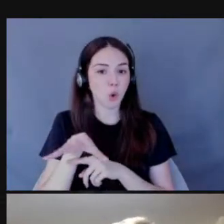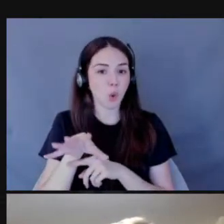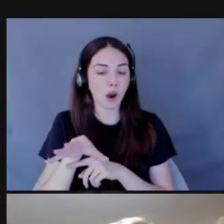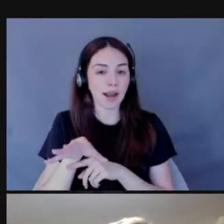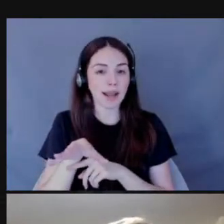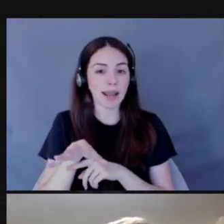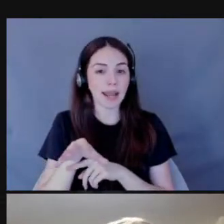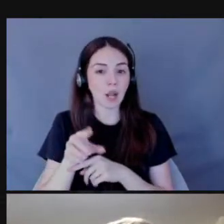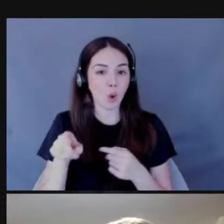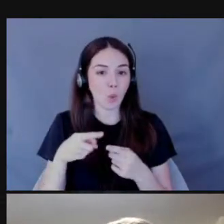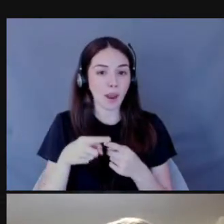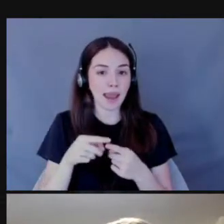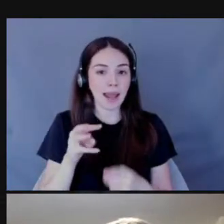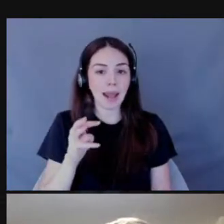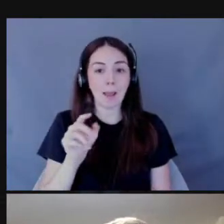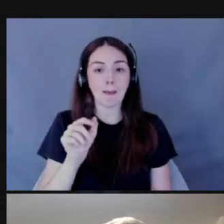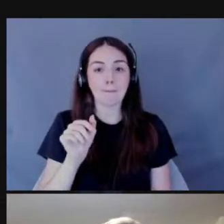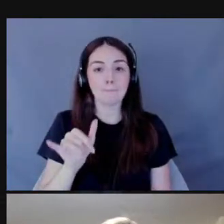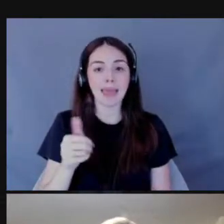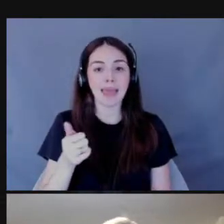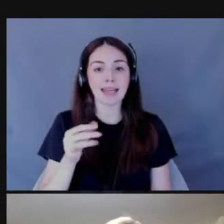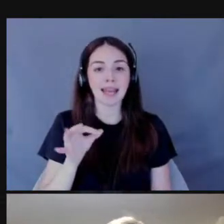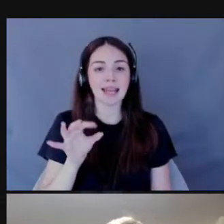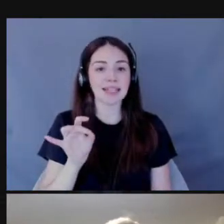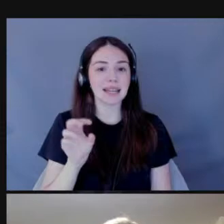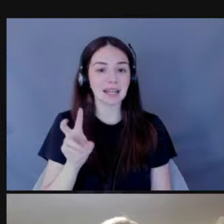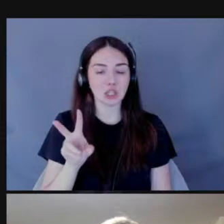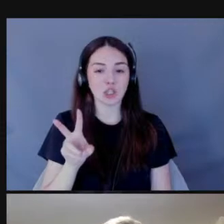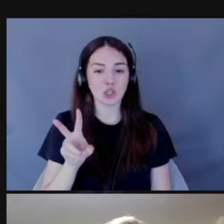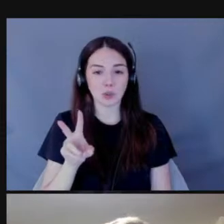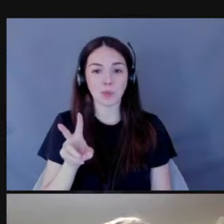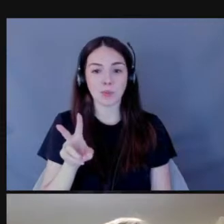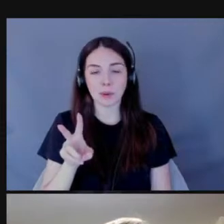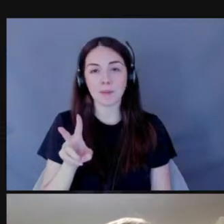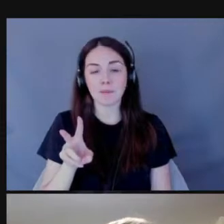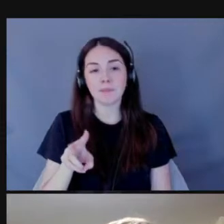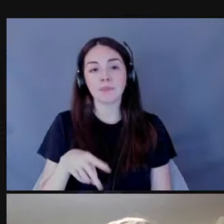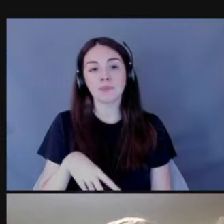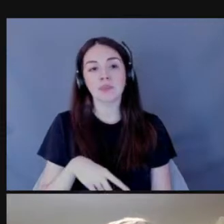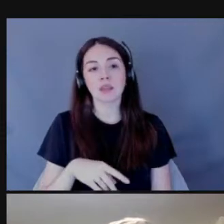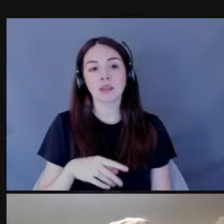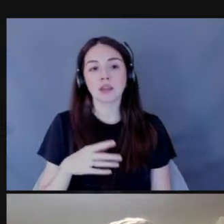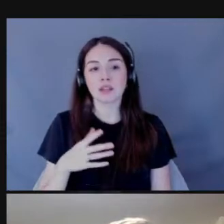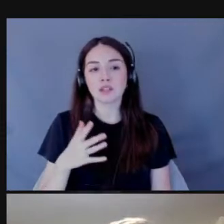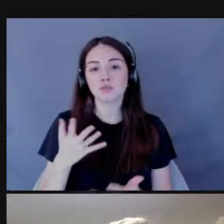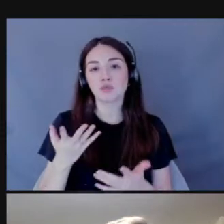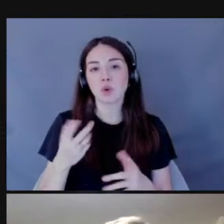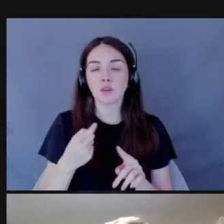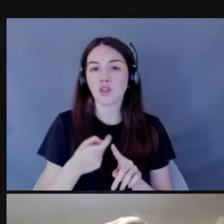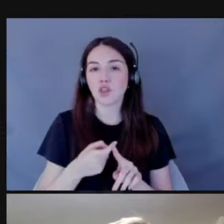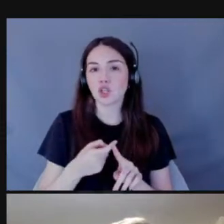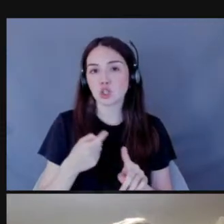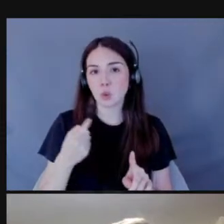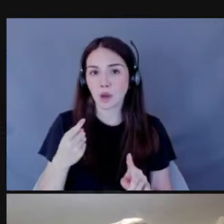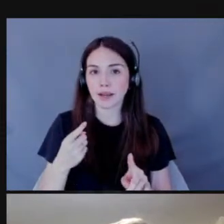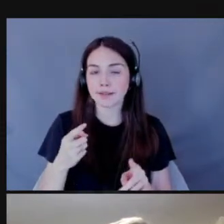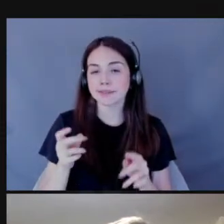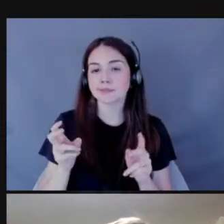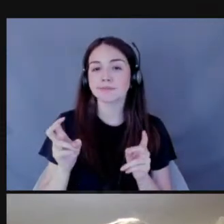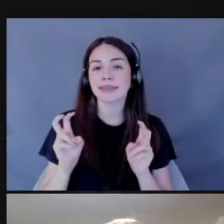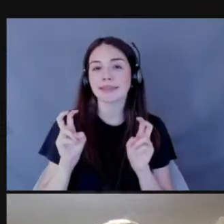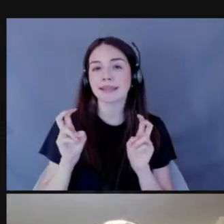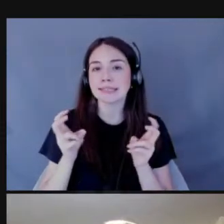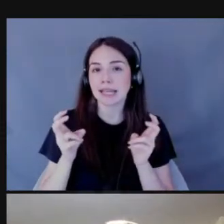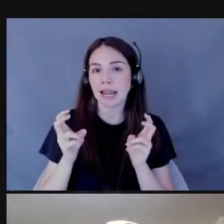of 1982, and is sort of the source of the title of this